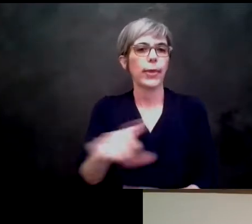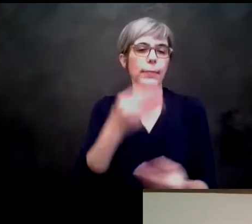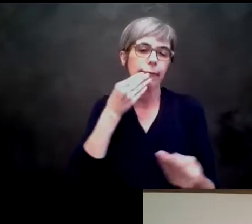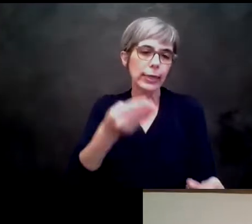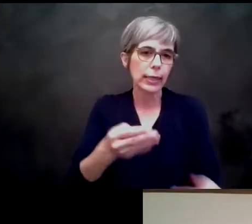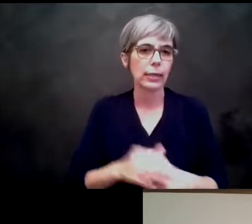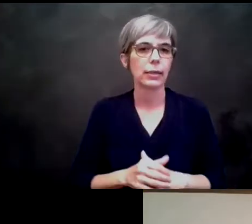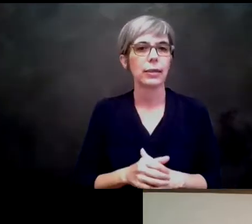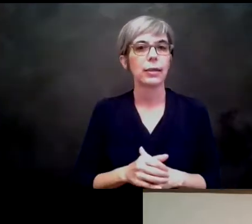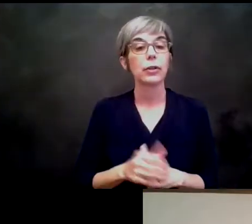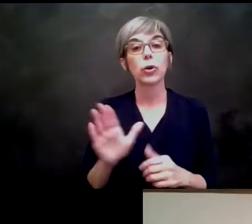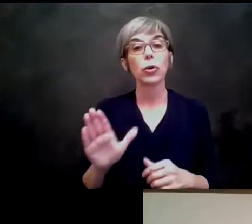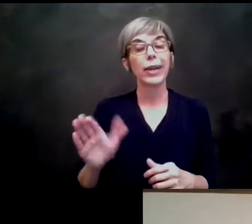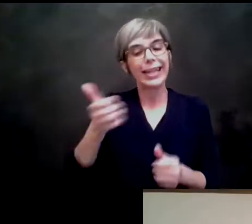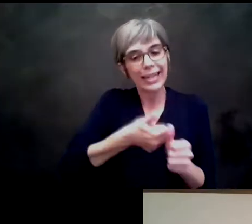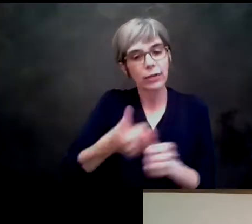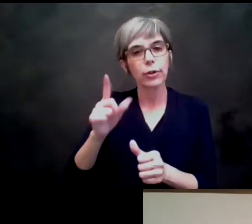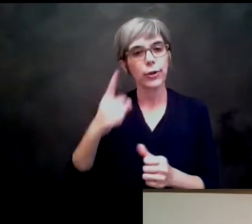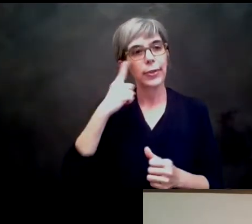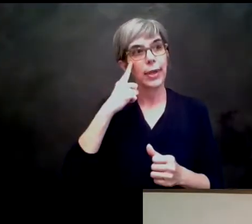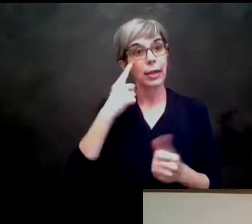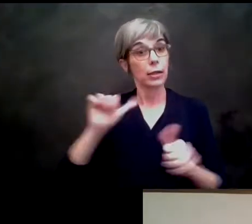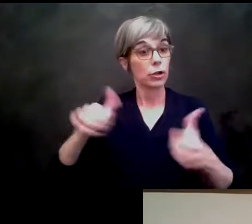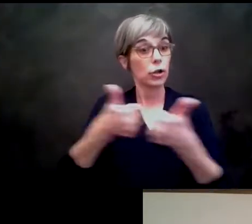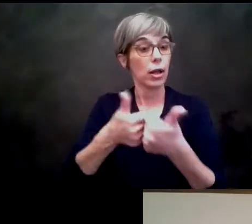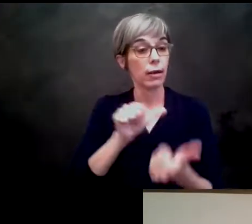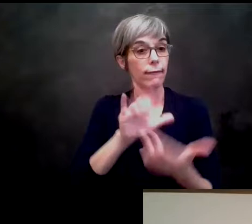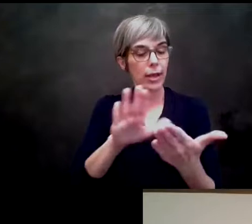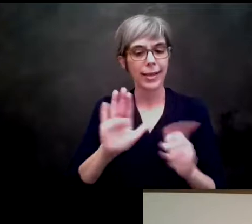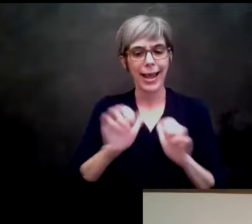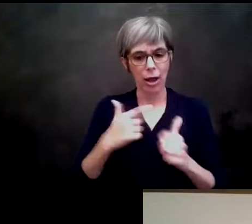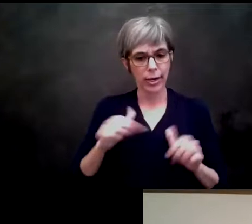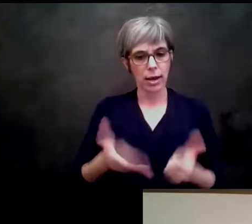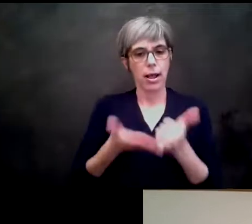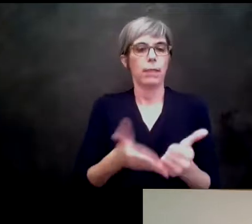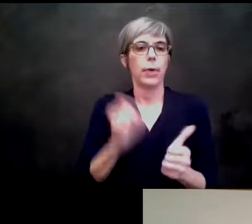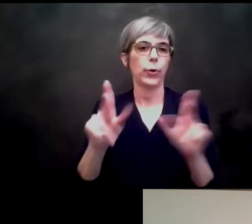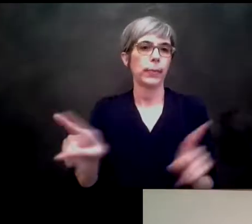way during this uniquely challenging time. Thank you.